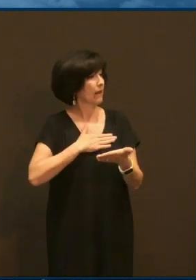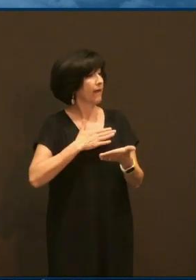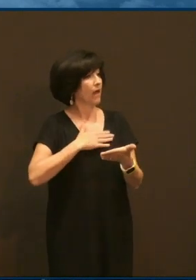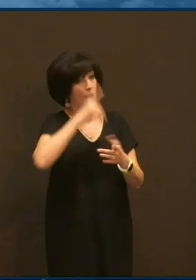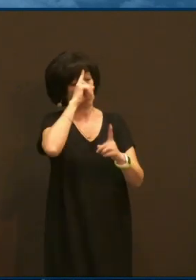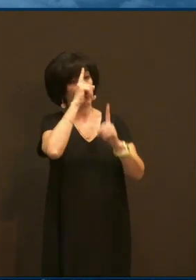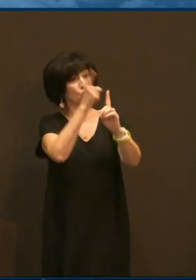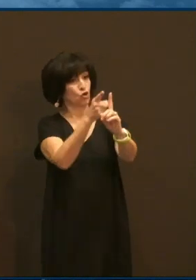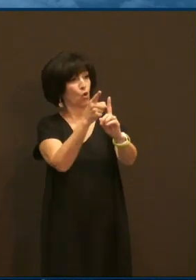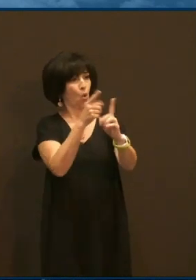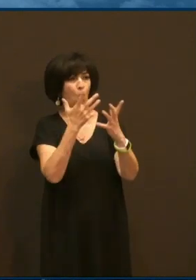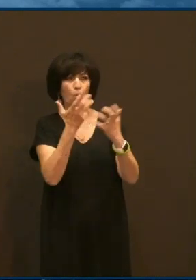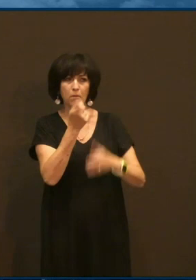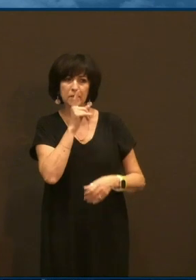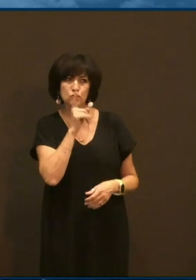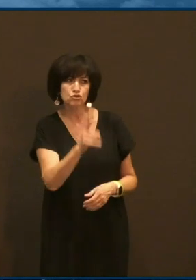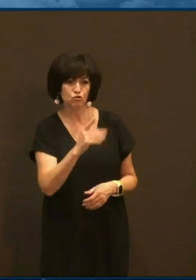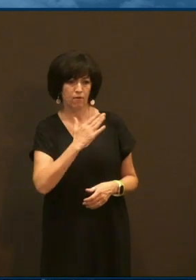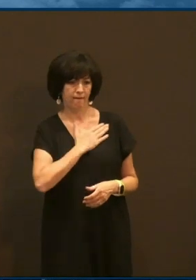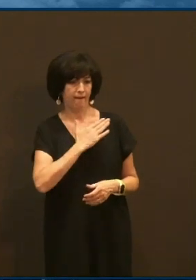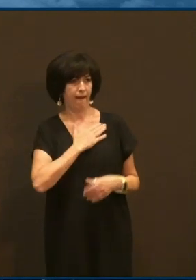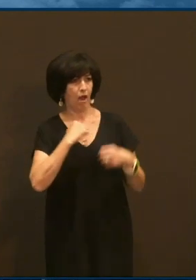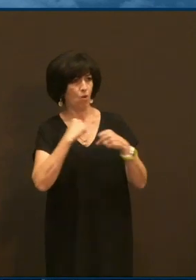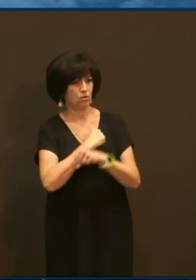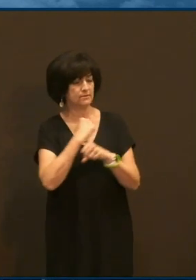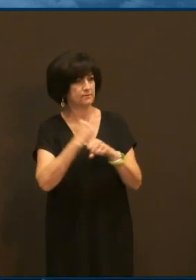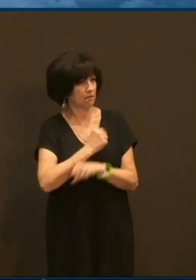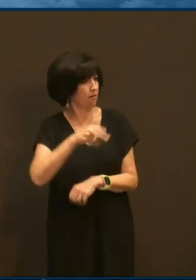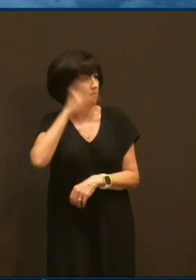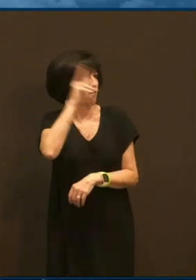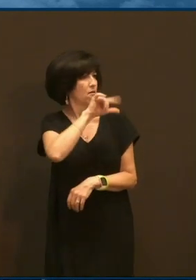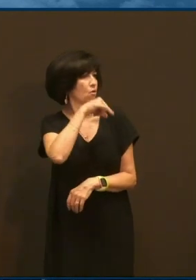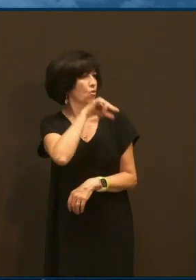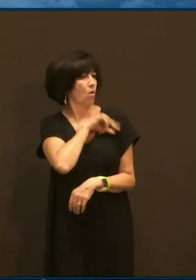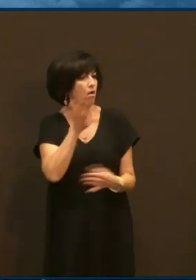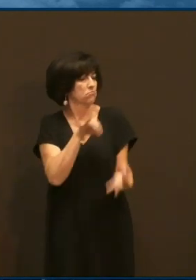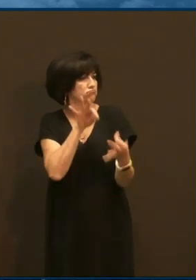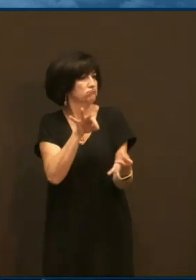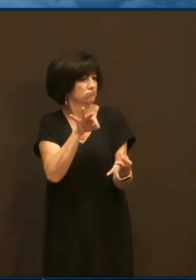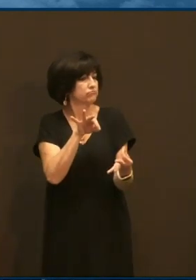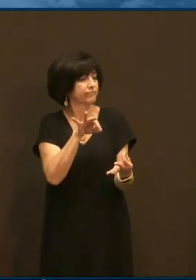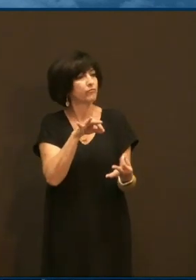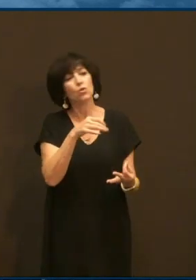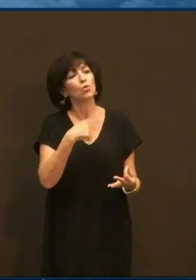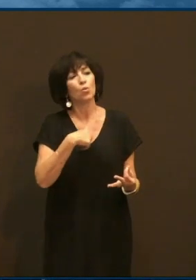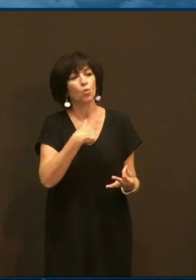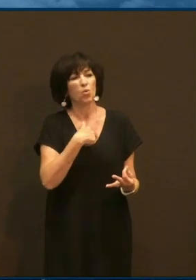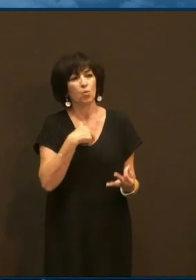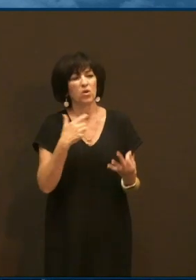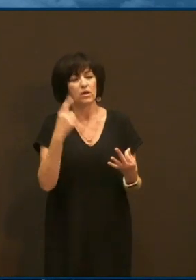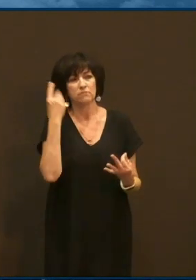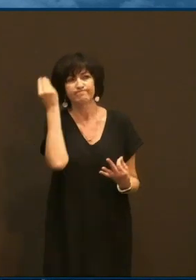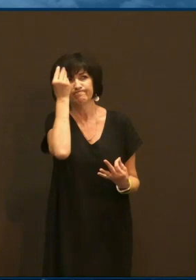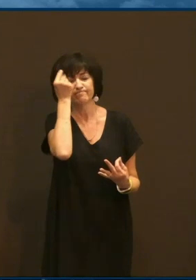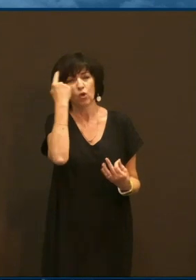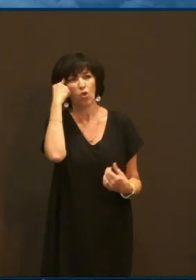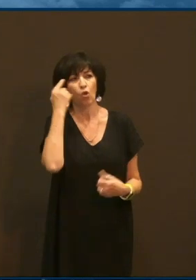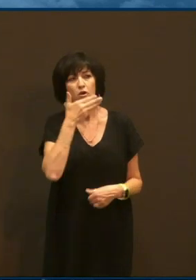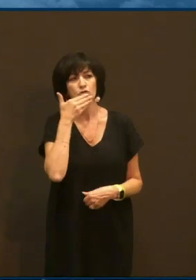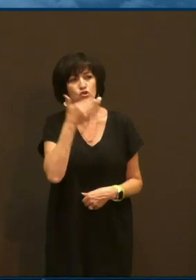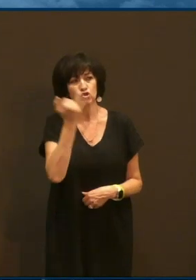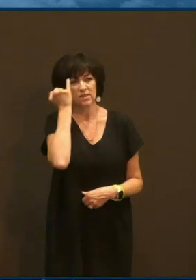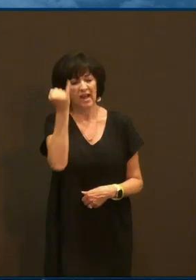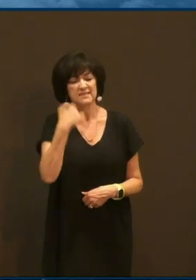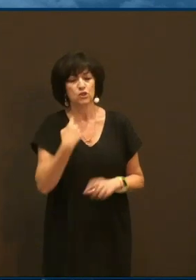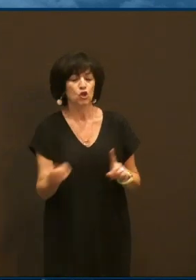goal of ensuring that our data is as high of quality as possible, we cross-checked, we looked at death certificates and realized